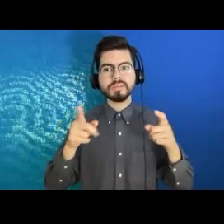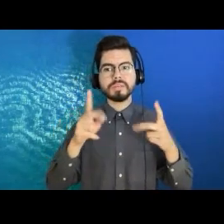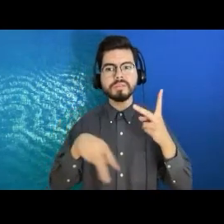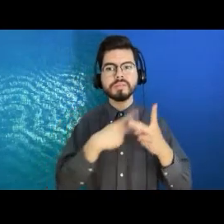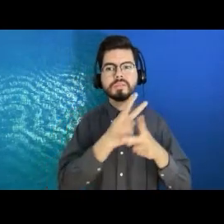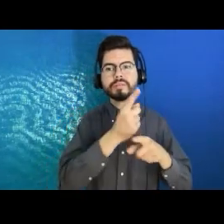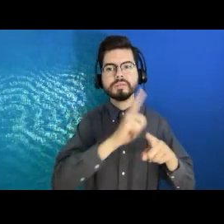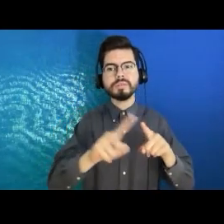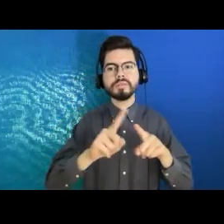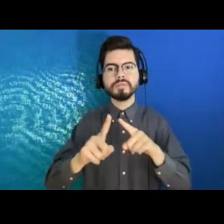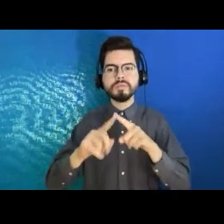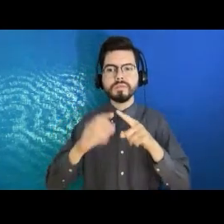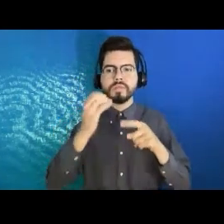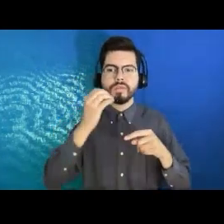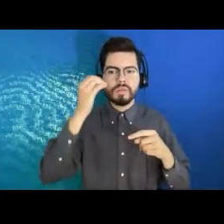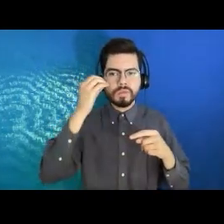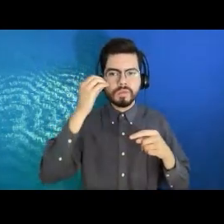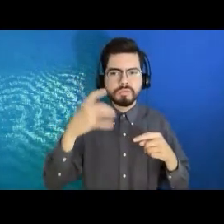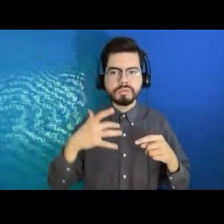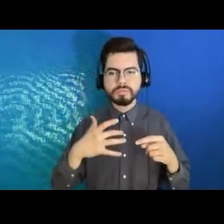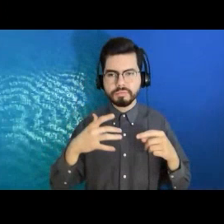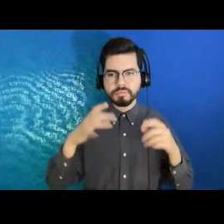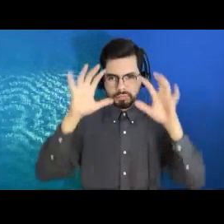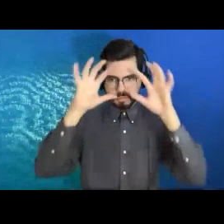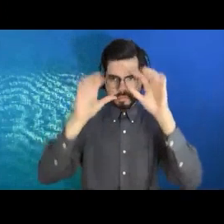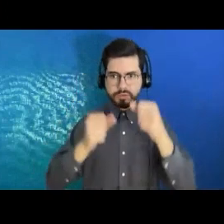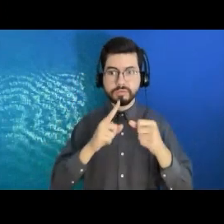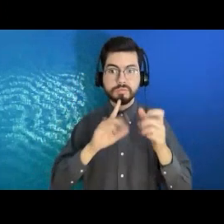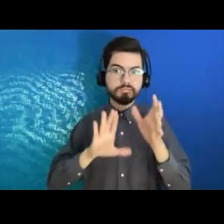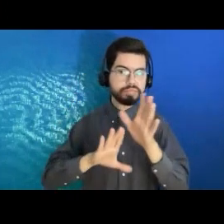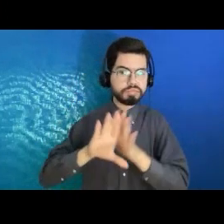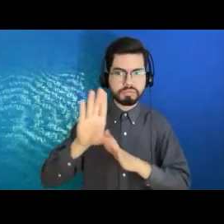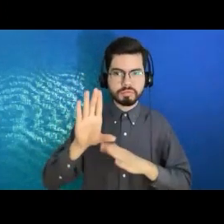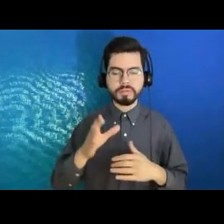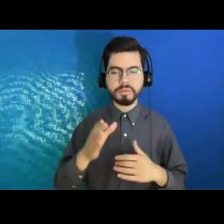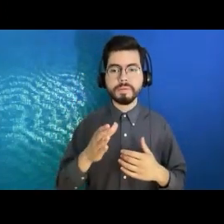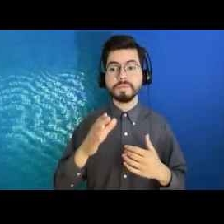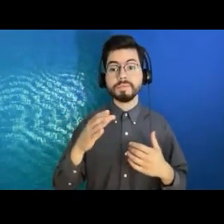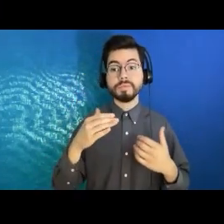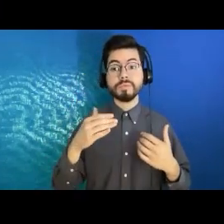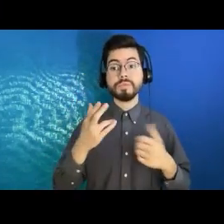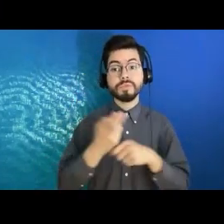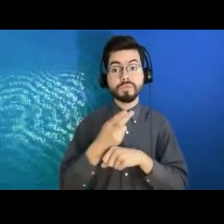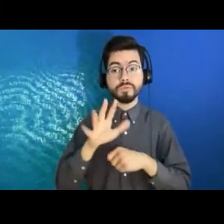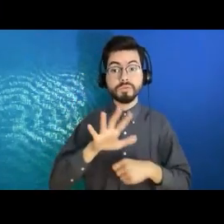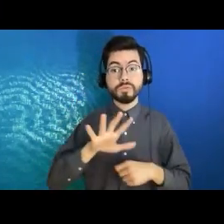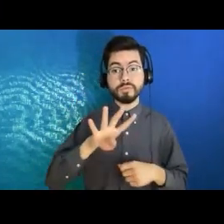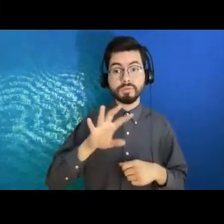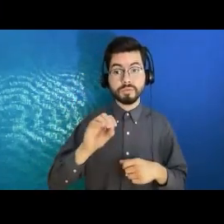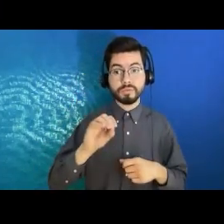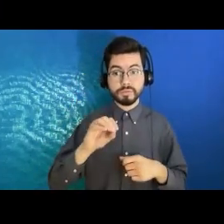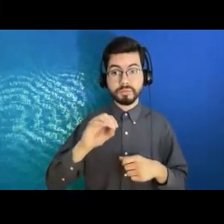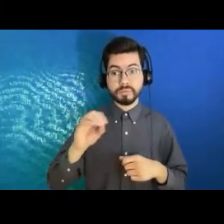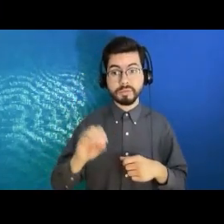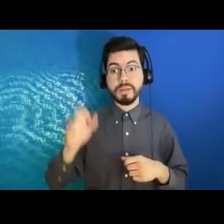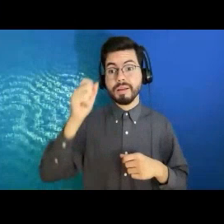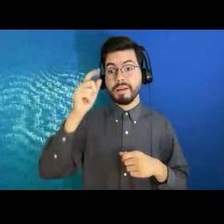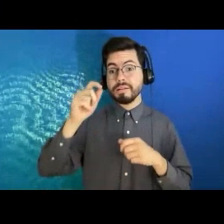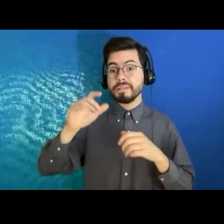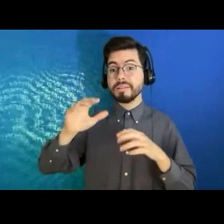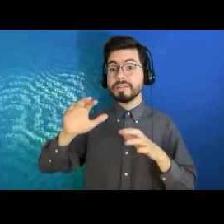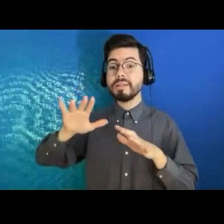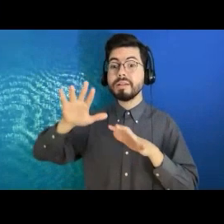that bison thrive in, they use about 40%. Now, granted, this is higher elevation. Down here, these